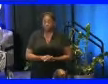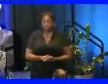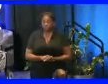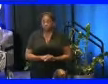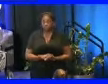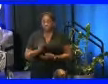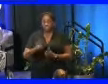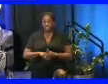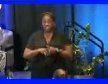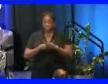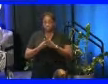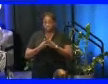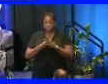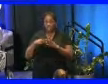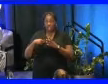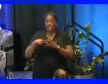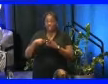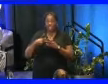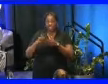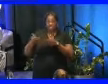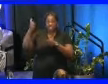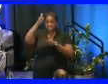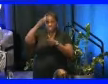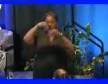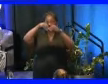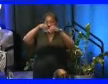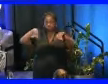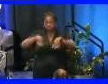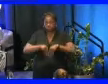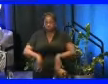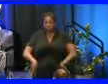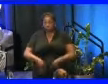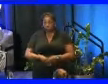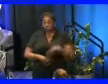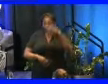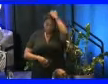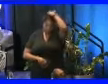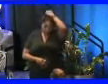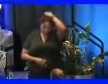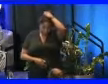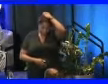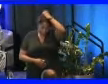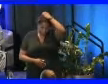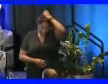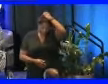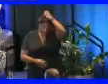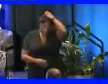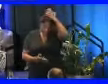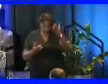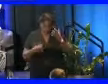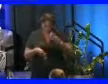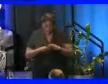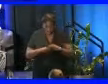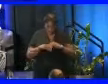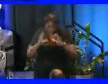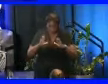It needs to start at the top, and so that way it trickles down. I'd like to add to that question. It